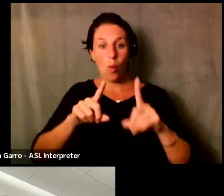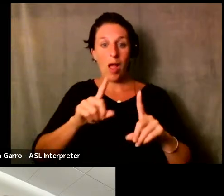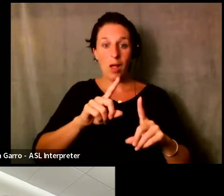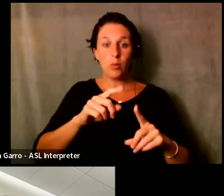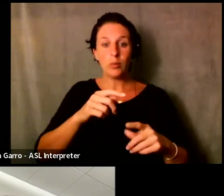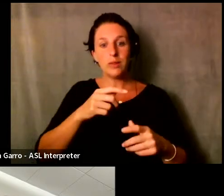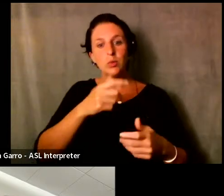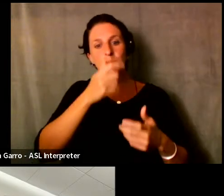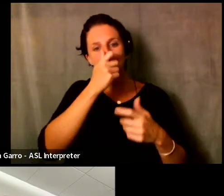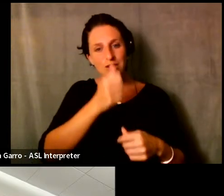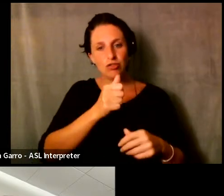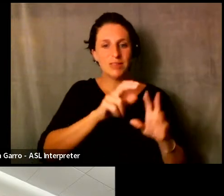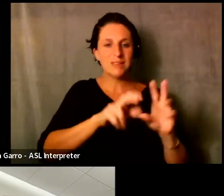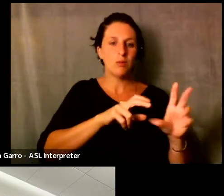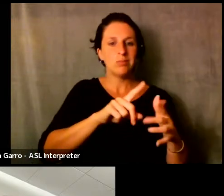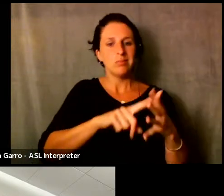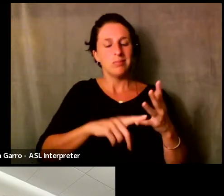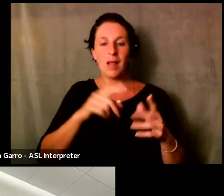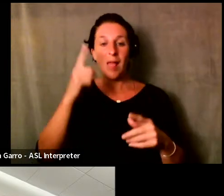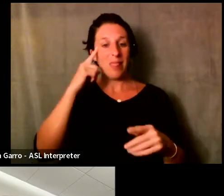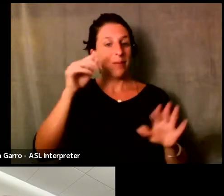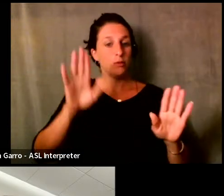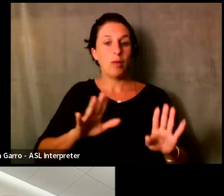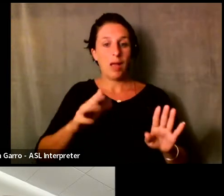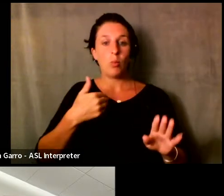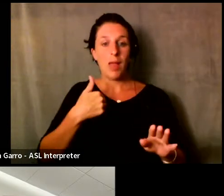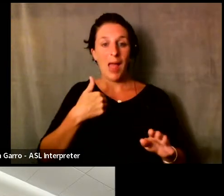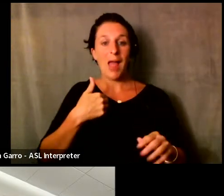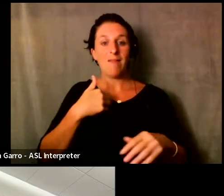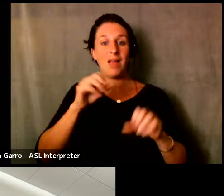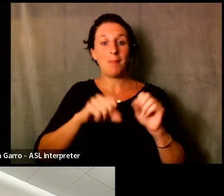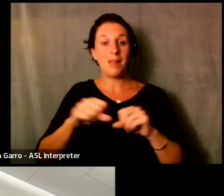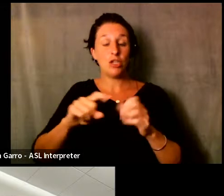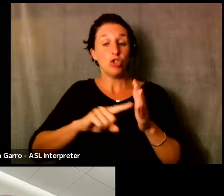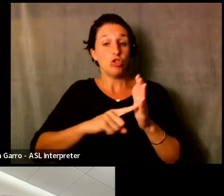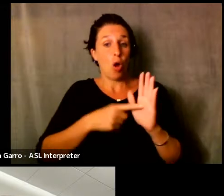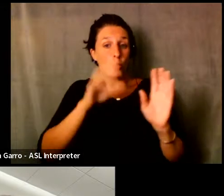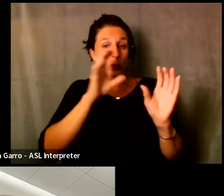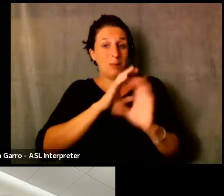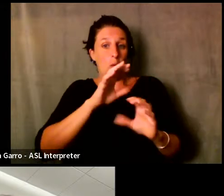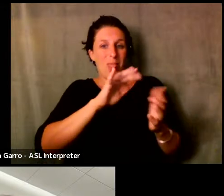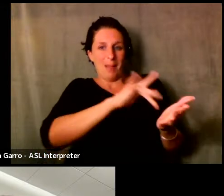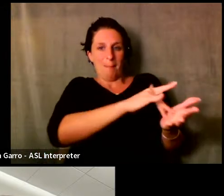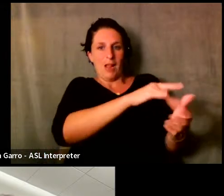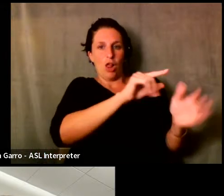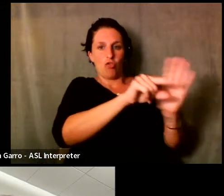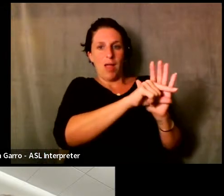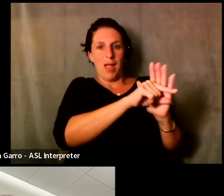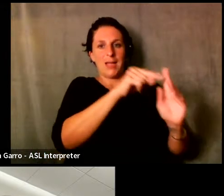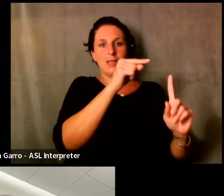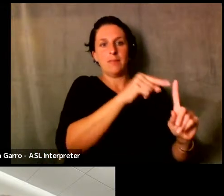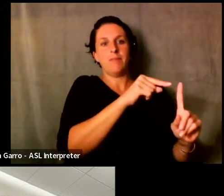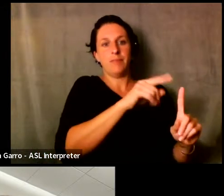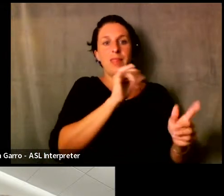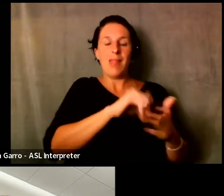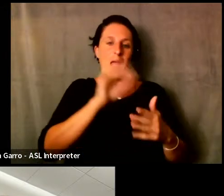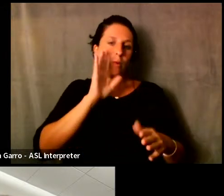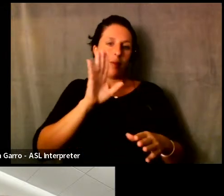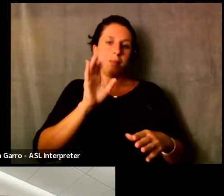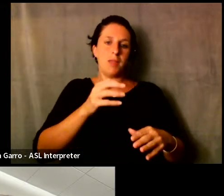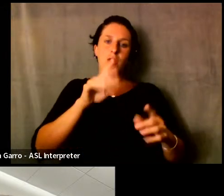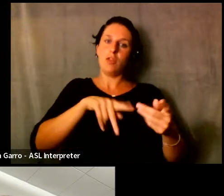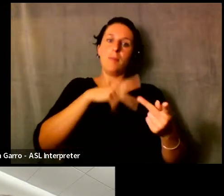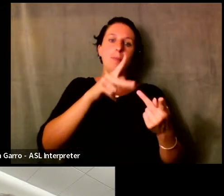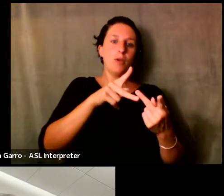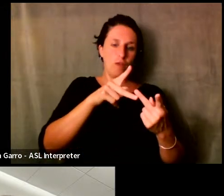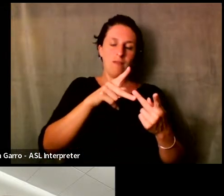inventories and things like that, I think it'd be great if we had the ability to have kids start to explore in the middle grades. I mean, that would sort of be a perfect partnership, right? Where they